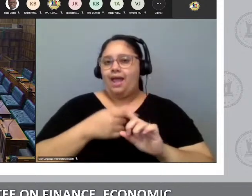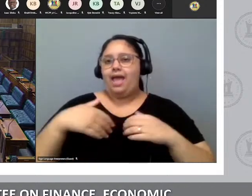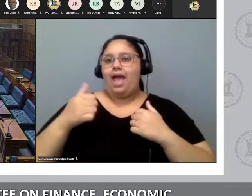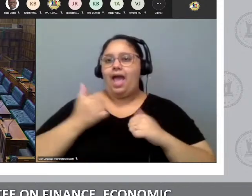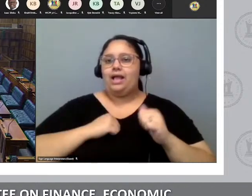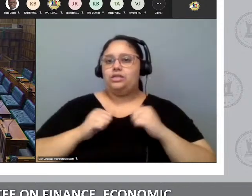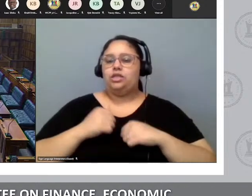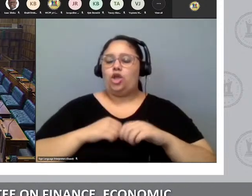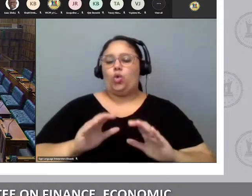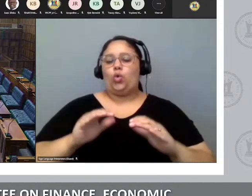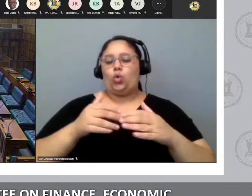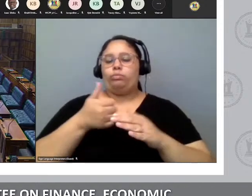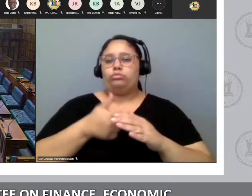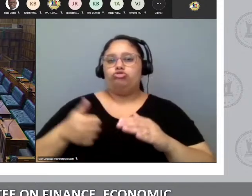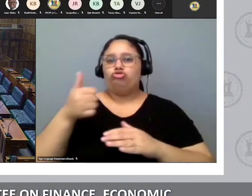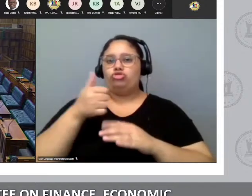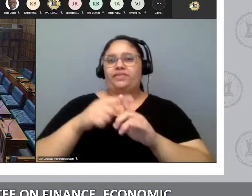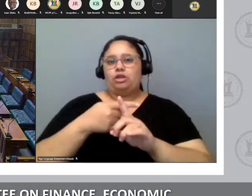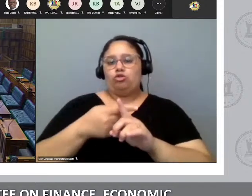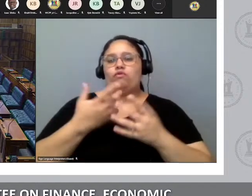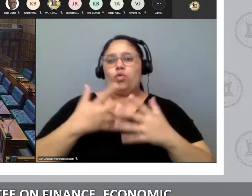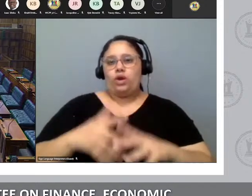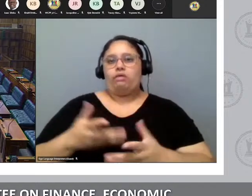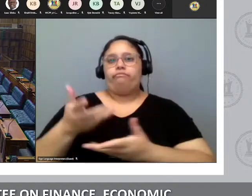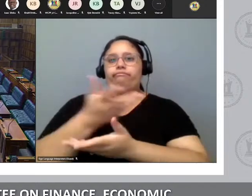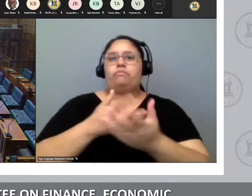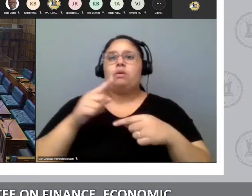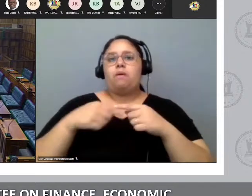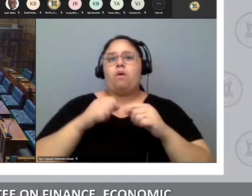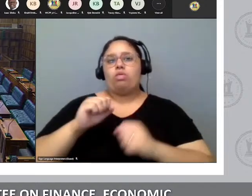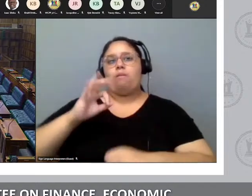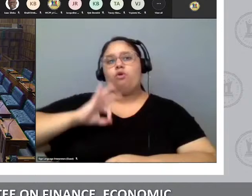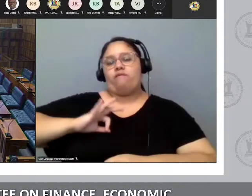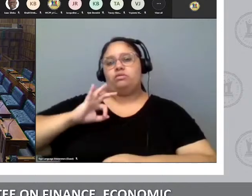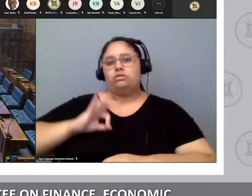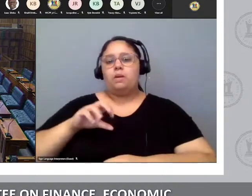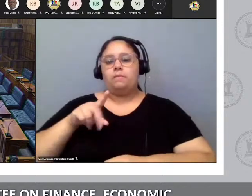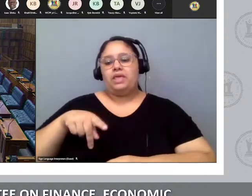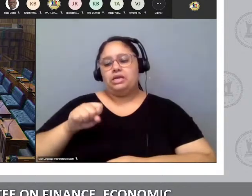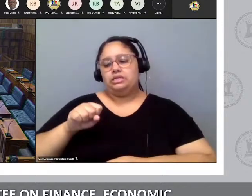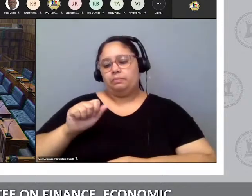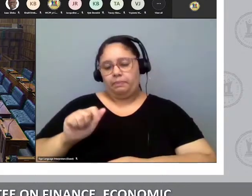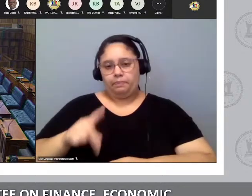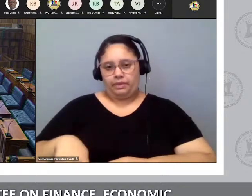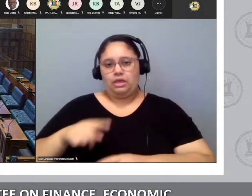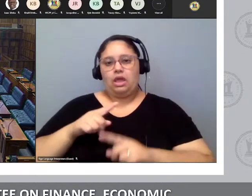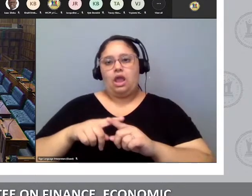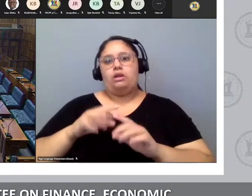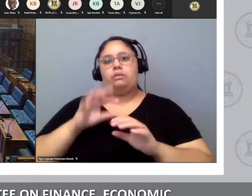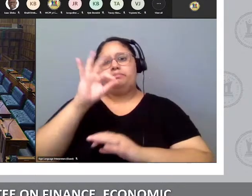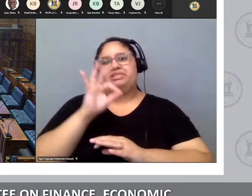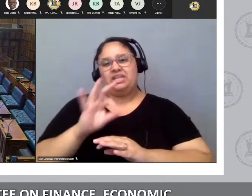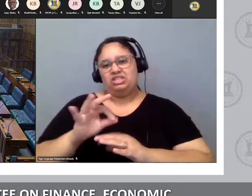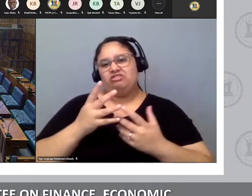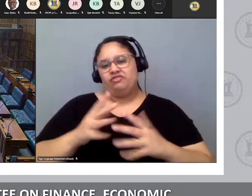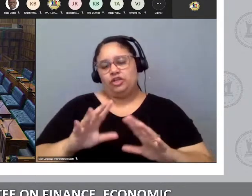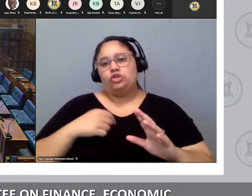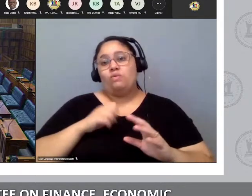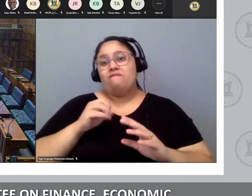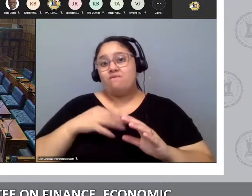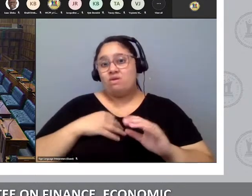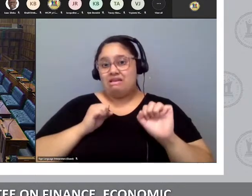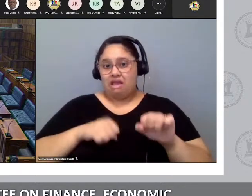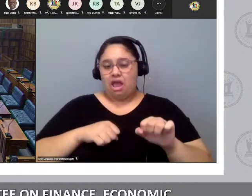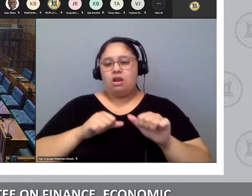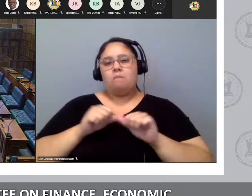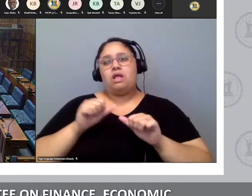group chief executive spoke a little bit around the privatization PSP and I think percentages um so if if we can that we